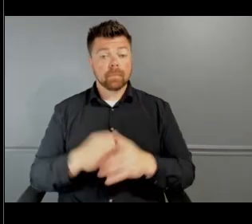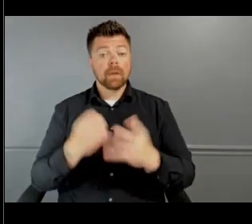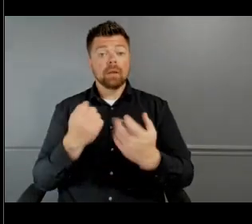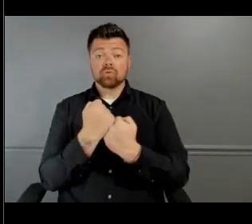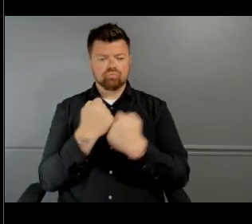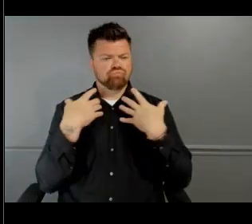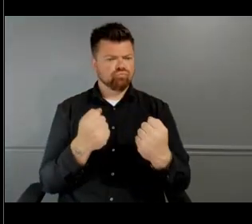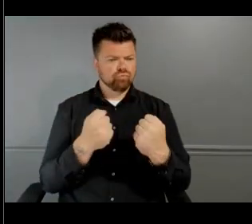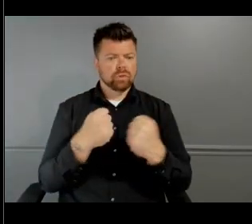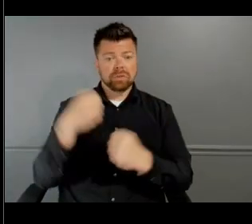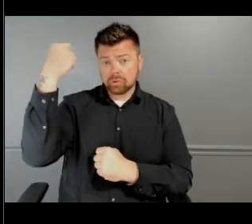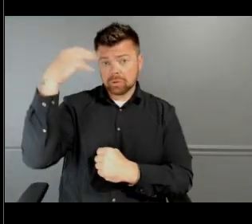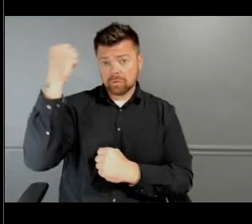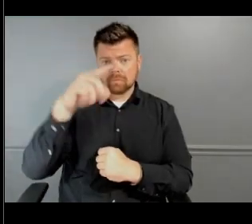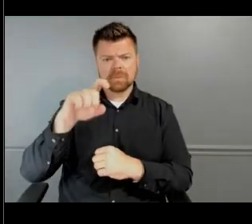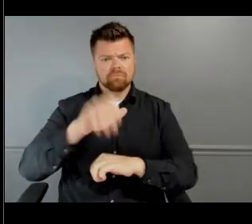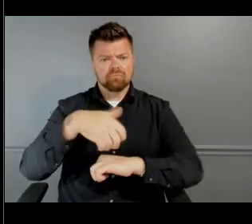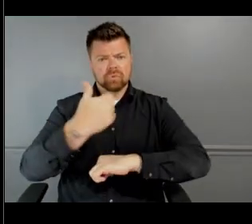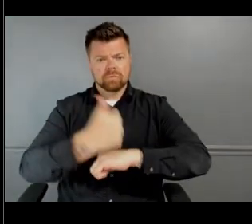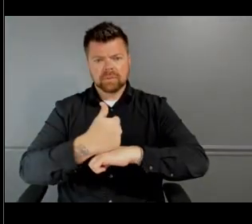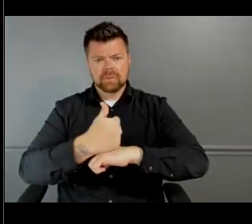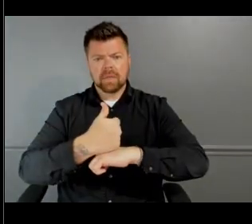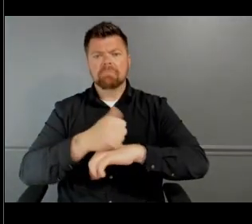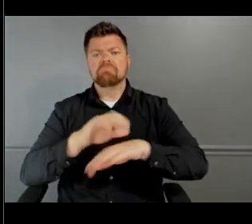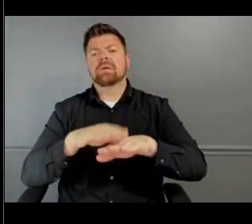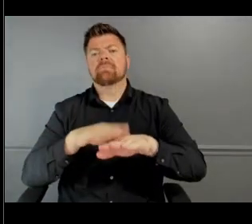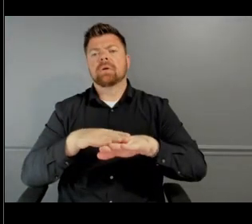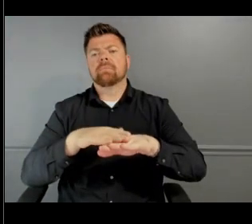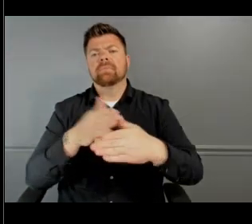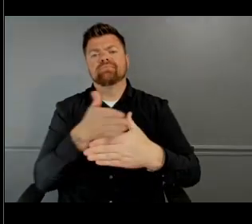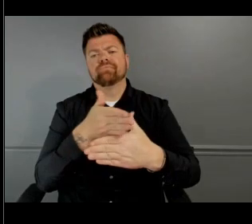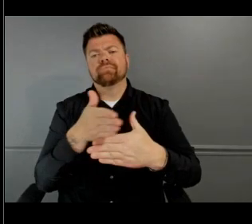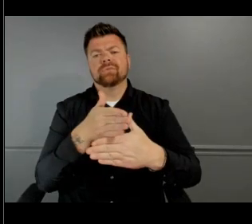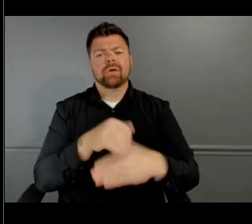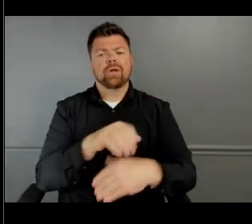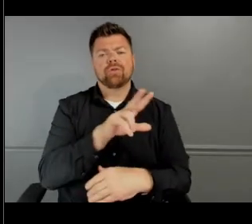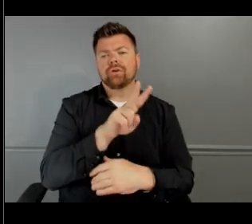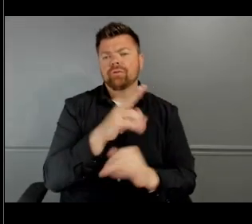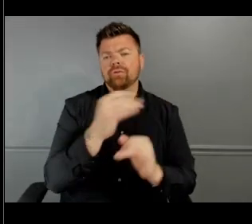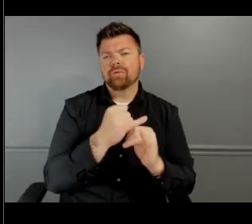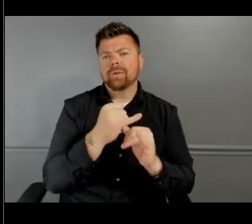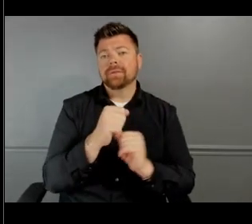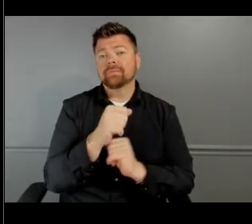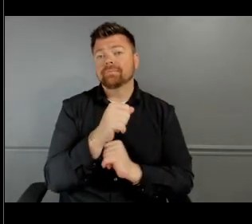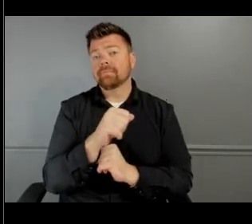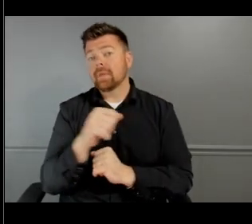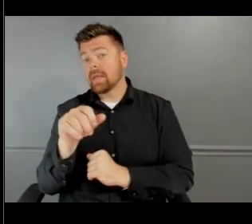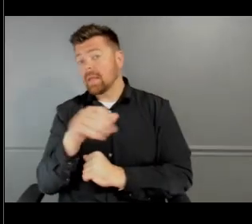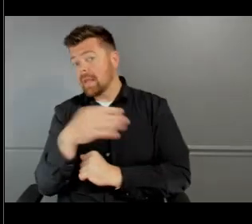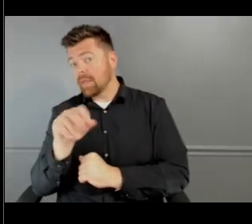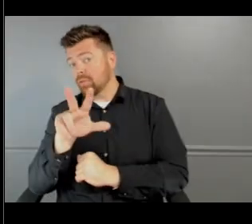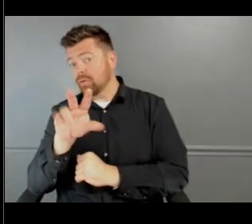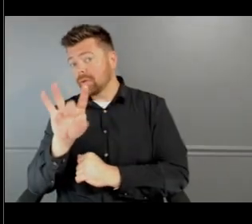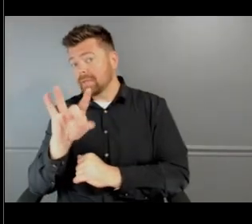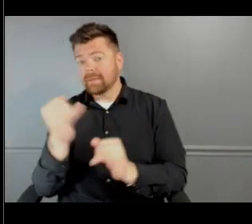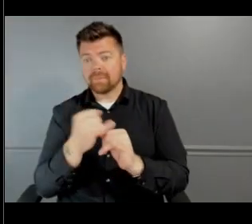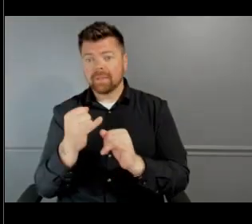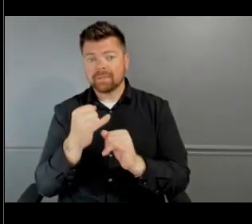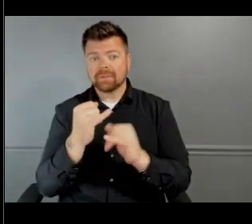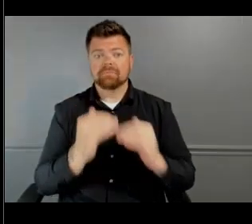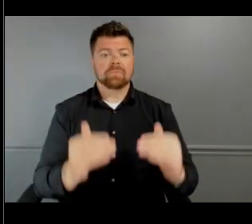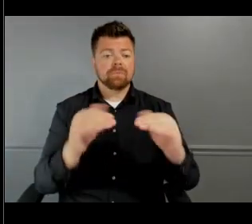Reinforcing in showers must be installed minimally between 32 and 38 inches above